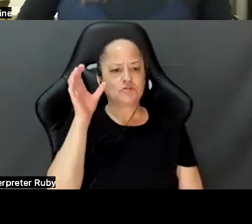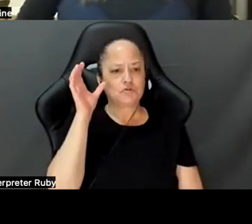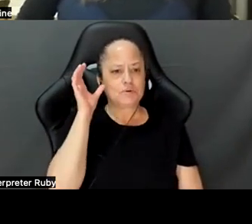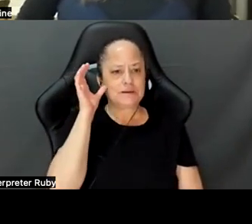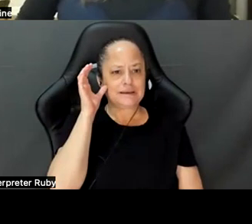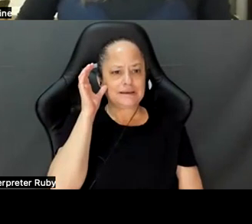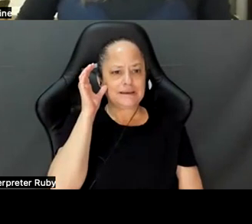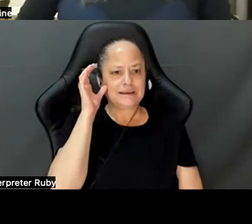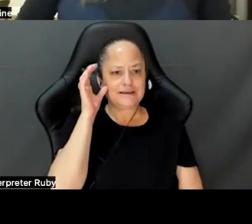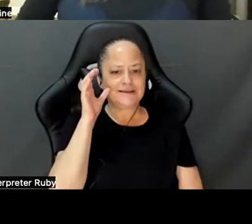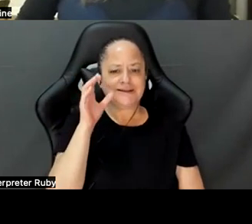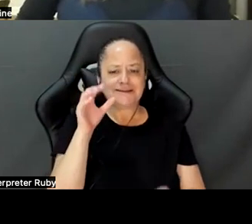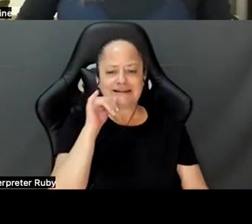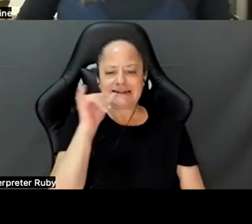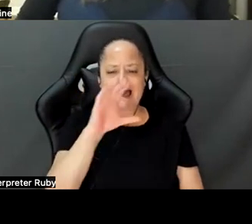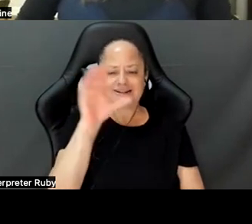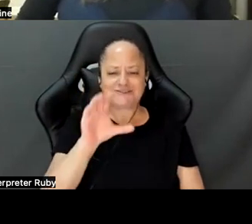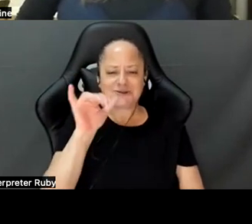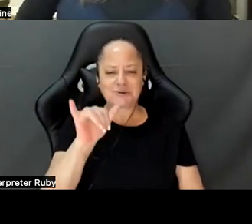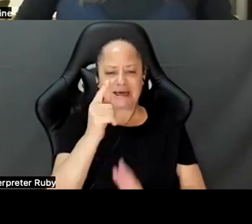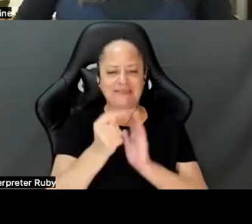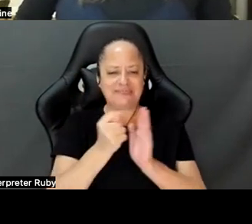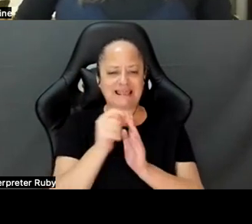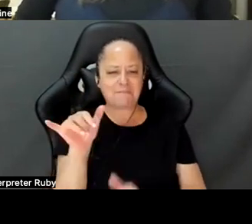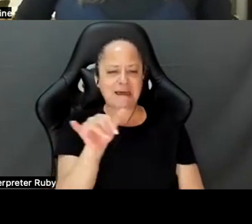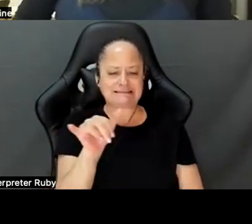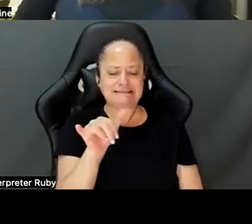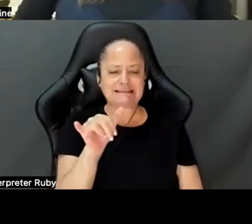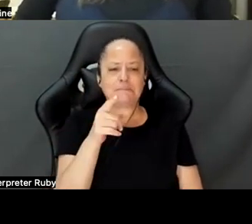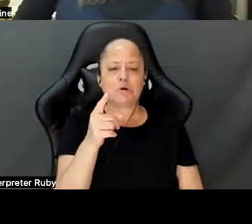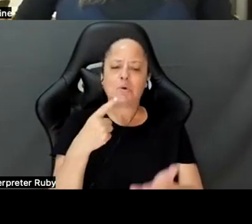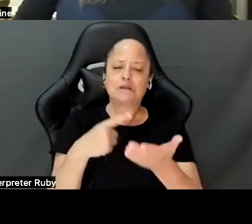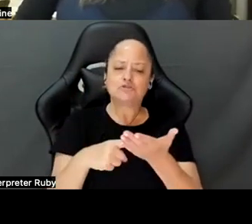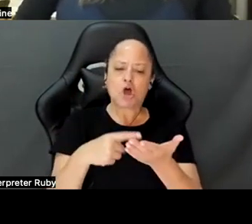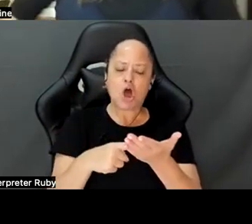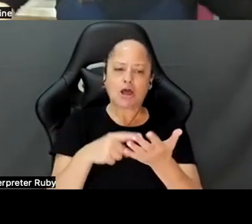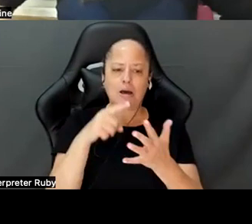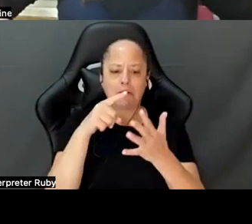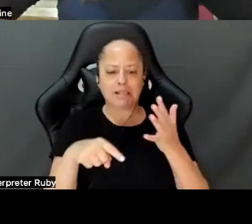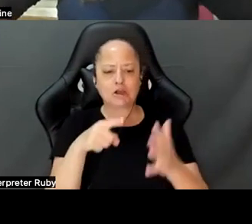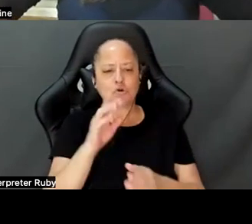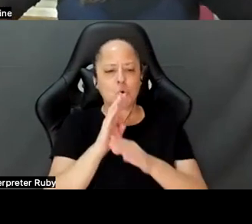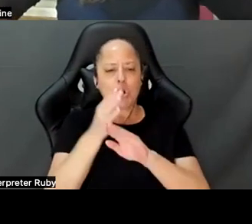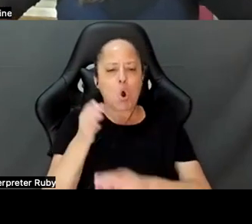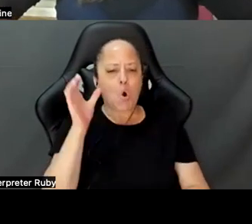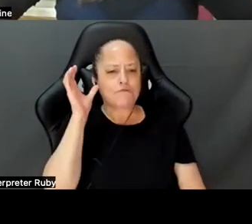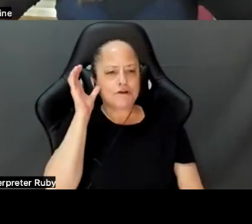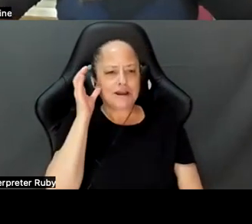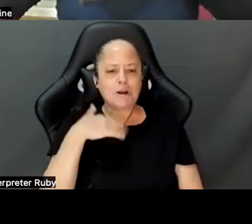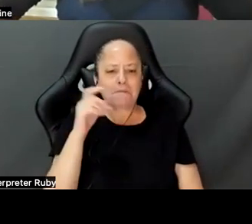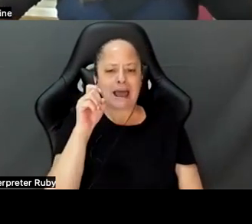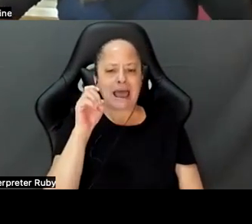didn't have Zoom at the time, but it was similar. It was like we would talk about things, and she would sometimes overhear things that my ex would